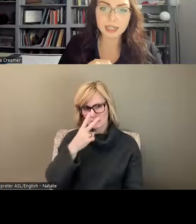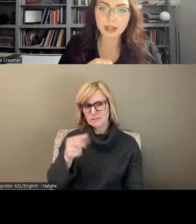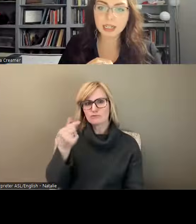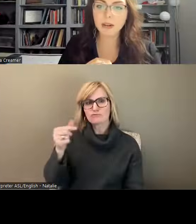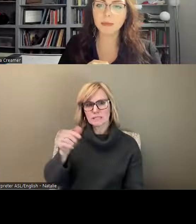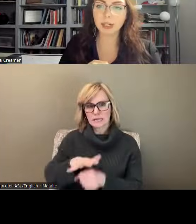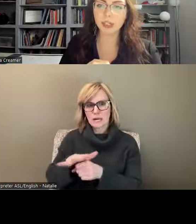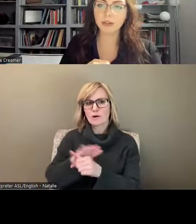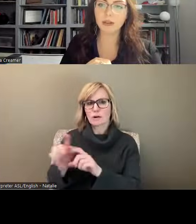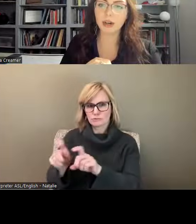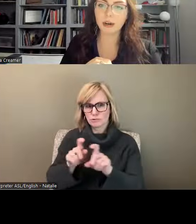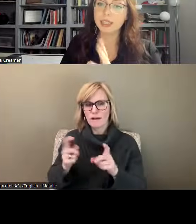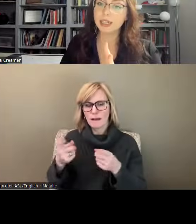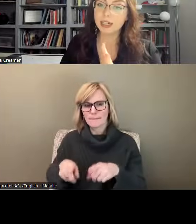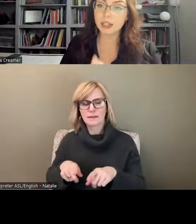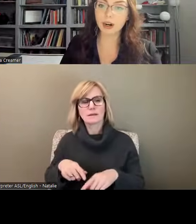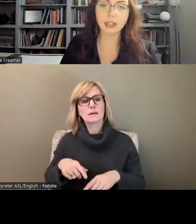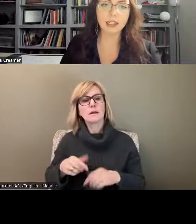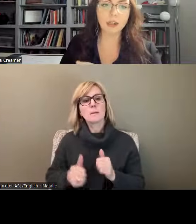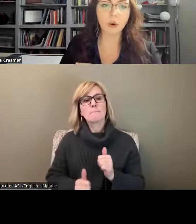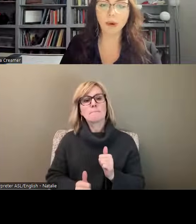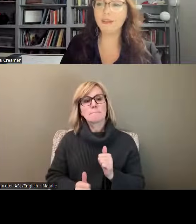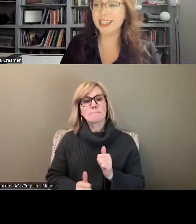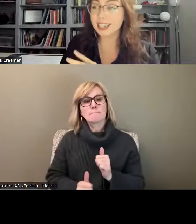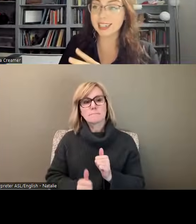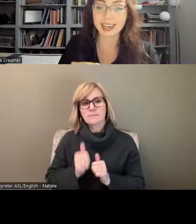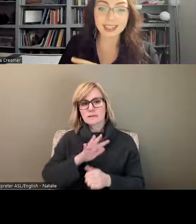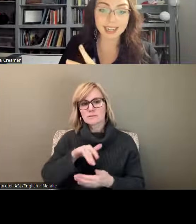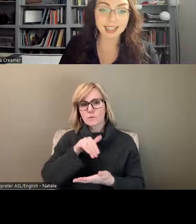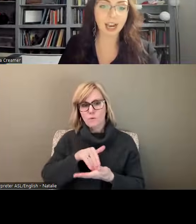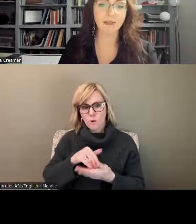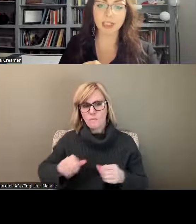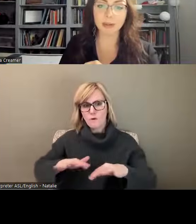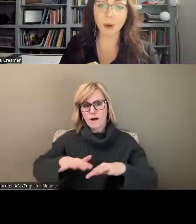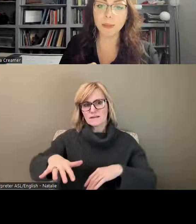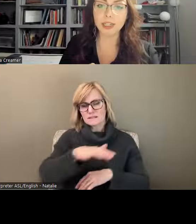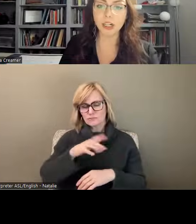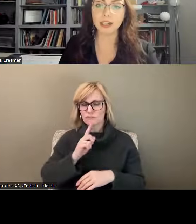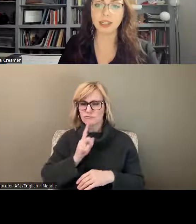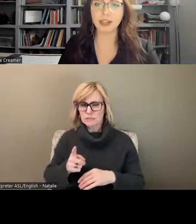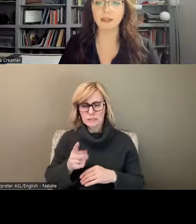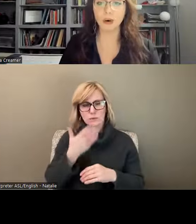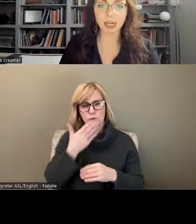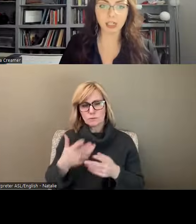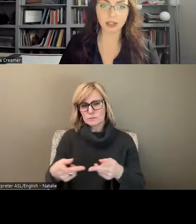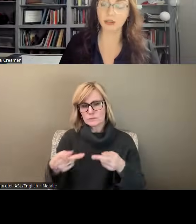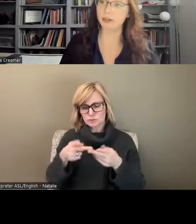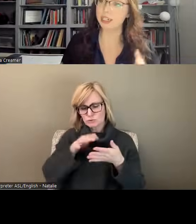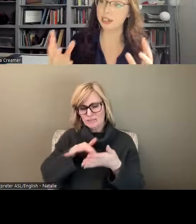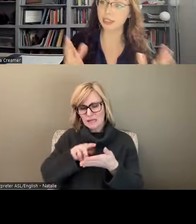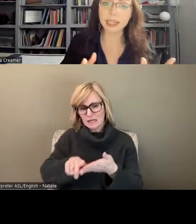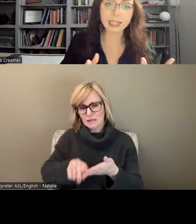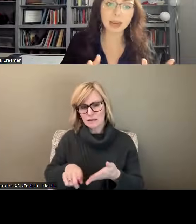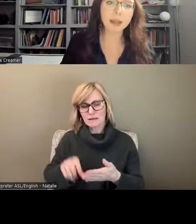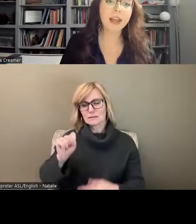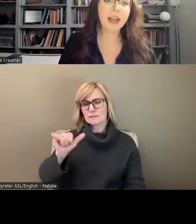green. These areas cover much of Assyria's heartland and core provinces, and as such have really been well positioned to study the formation of the